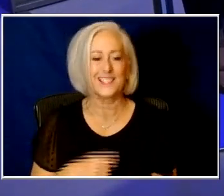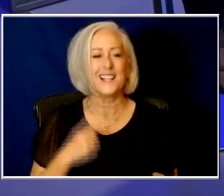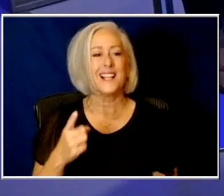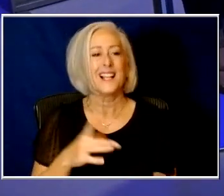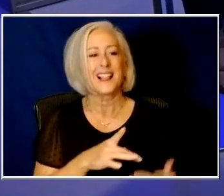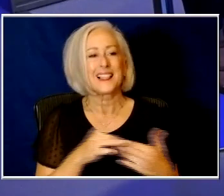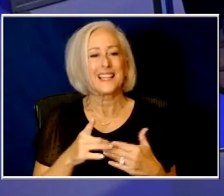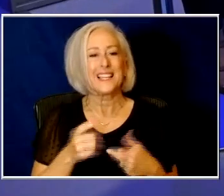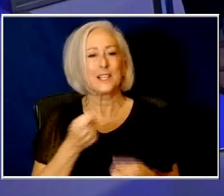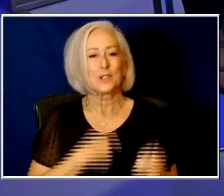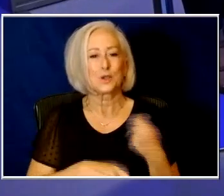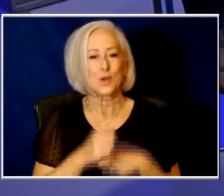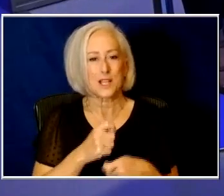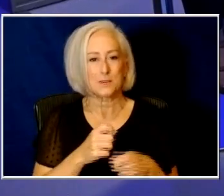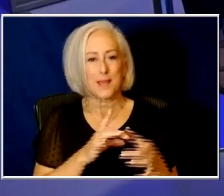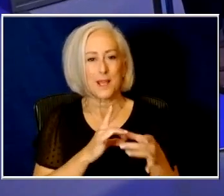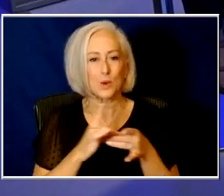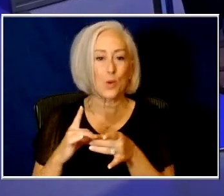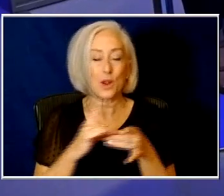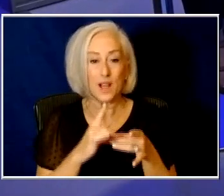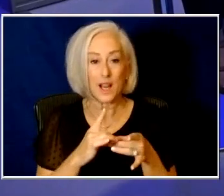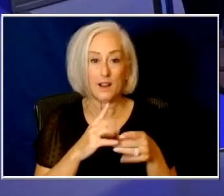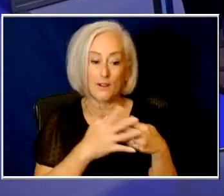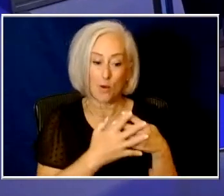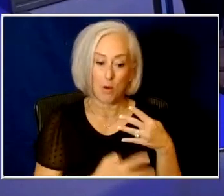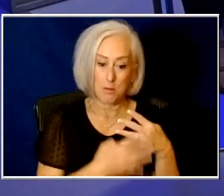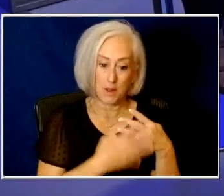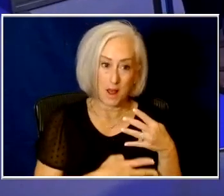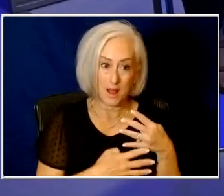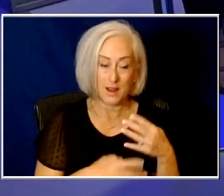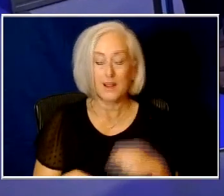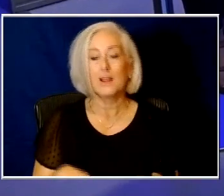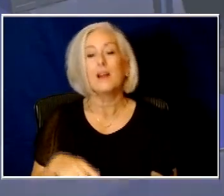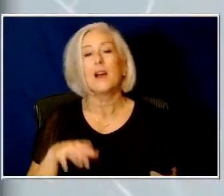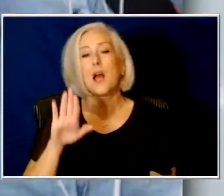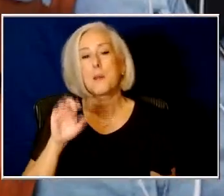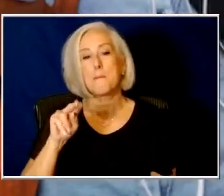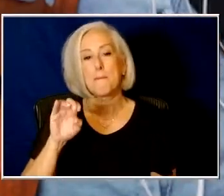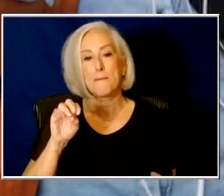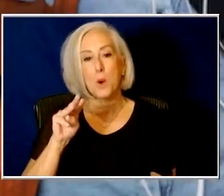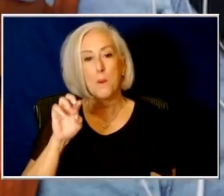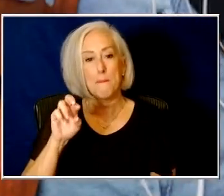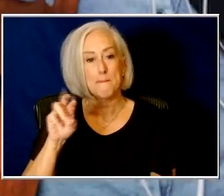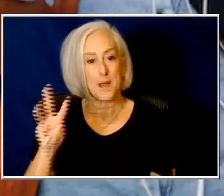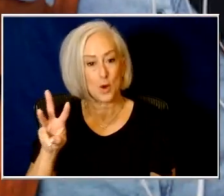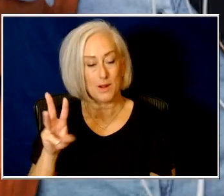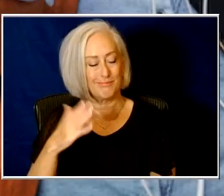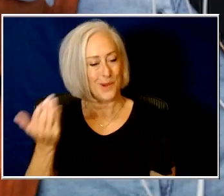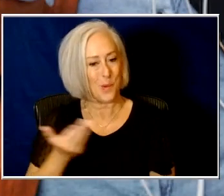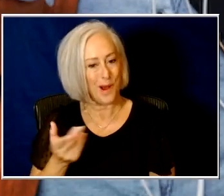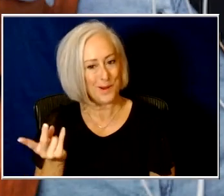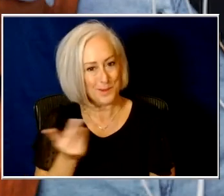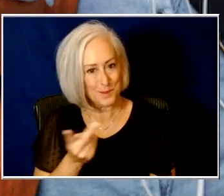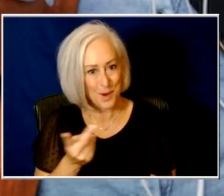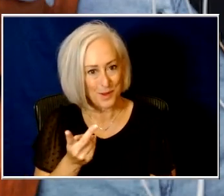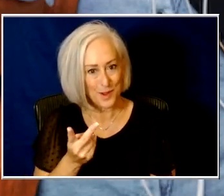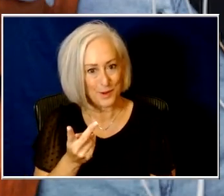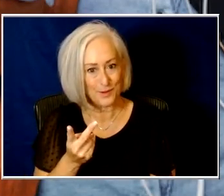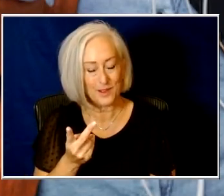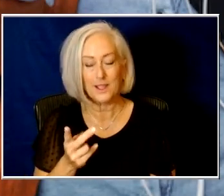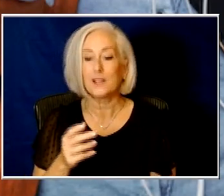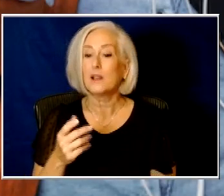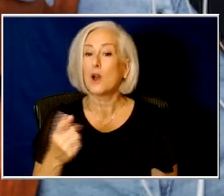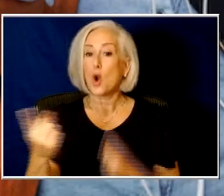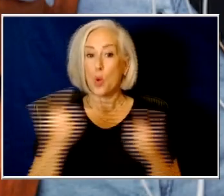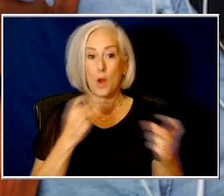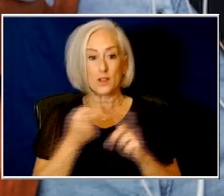for blood and marrow transplant. Welcome to you both. We're delighted to have you both on the program. Questions from our viewers are an important part of this program, and we want